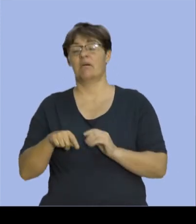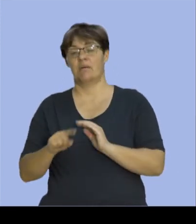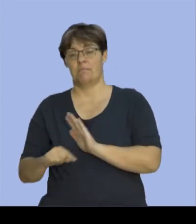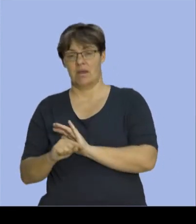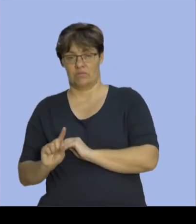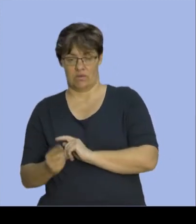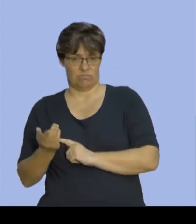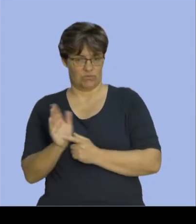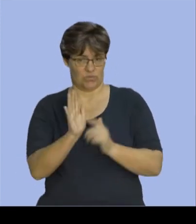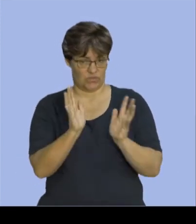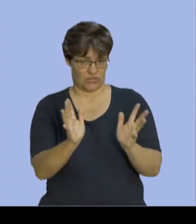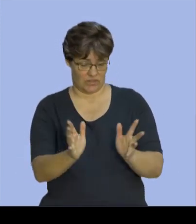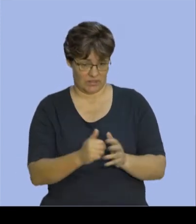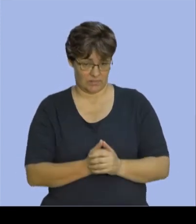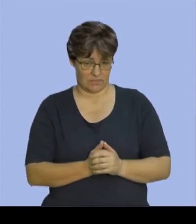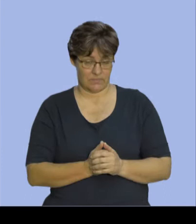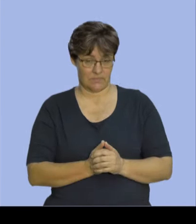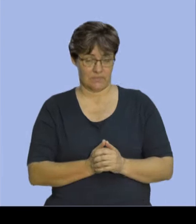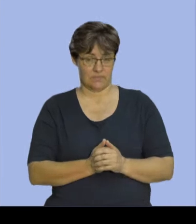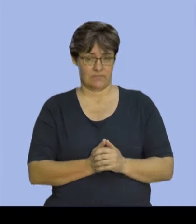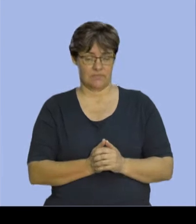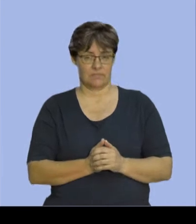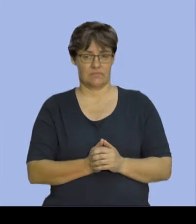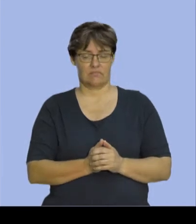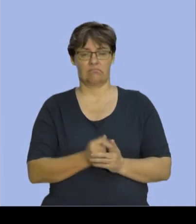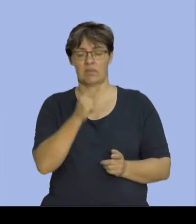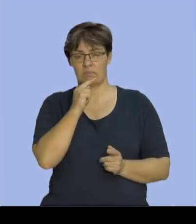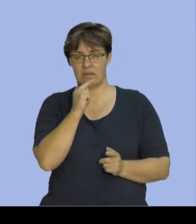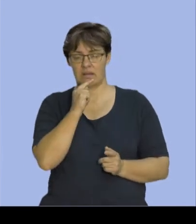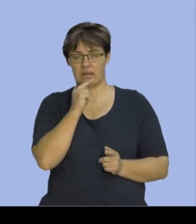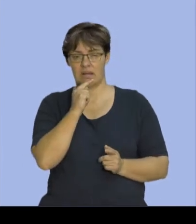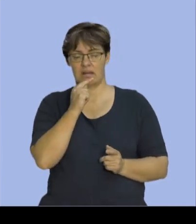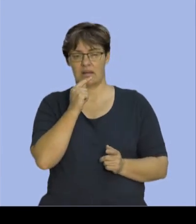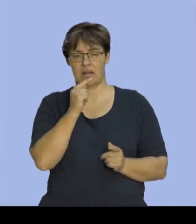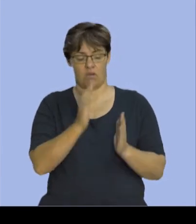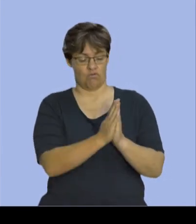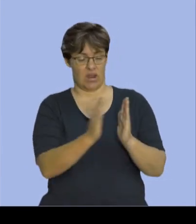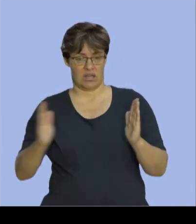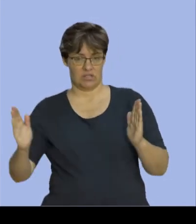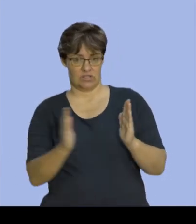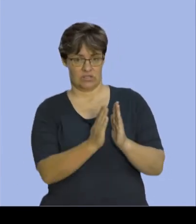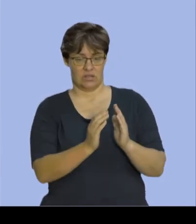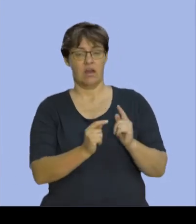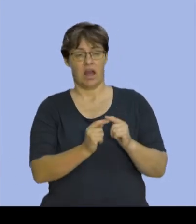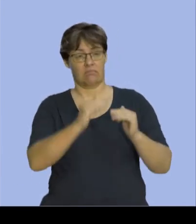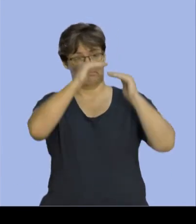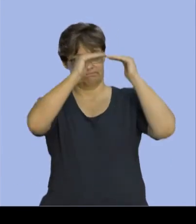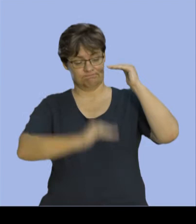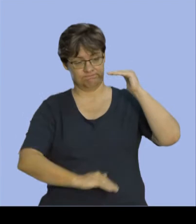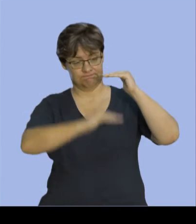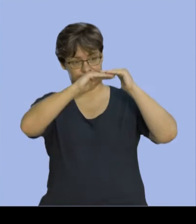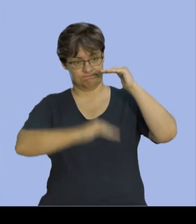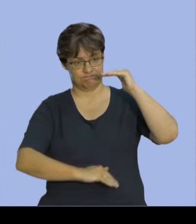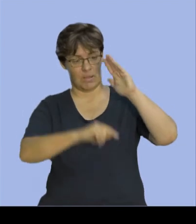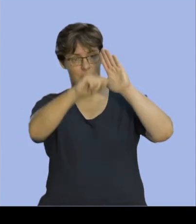-1. I did show you that on the graph. It means then the range is -1 to 1. The reason why